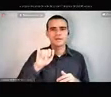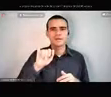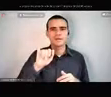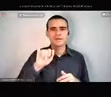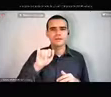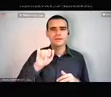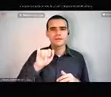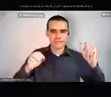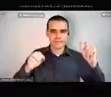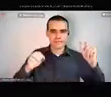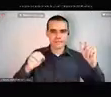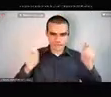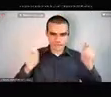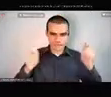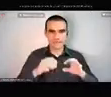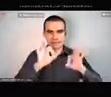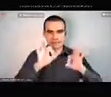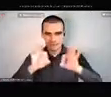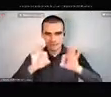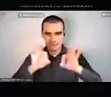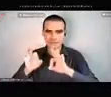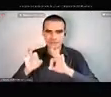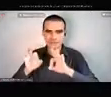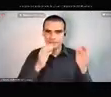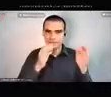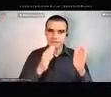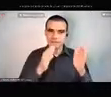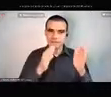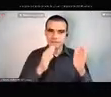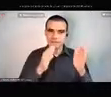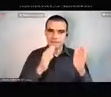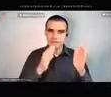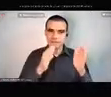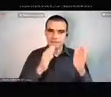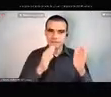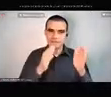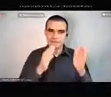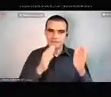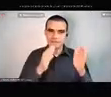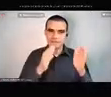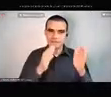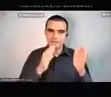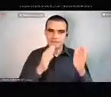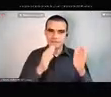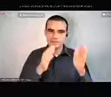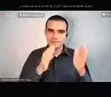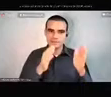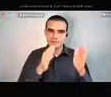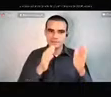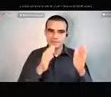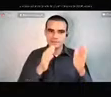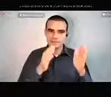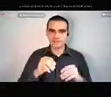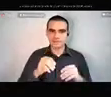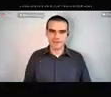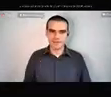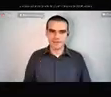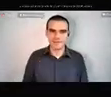analogy, with what Padua brought to us, scaling, but in pieces like Lego.